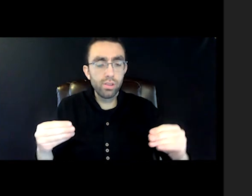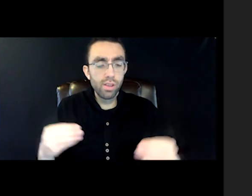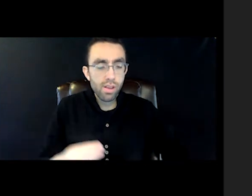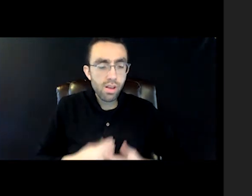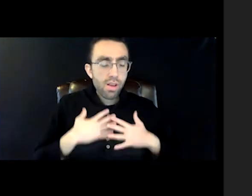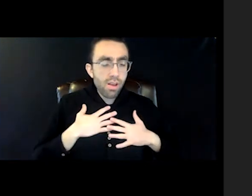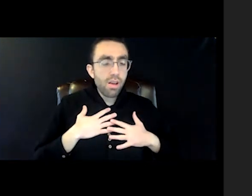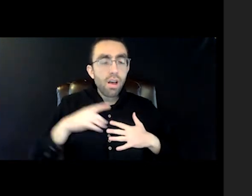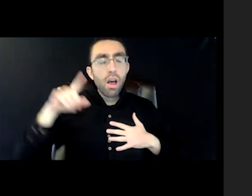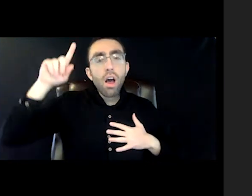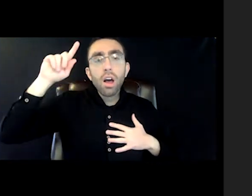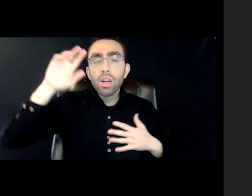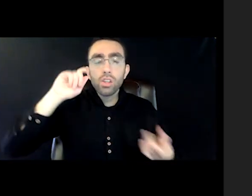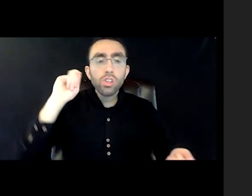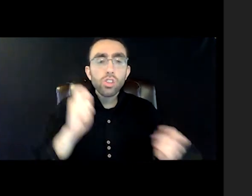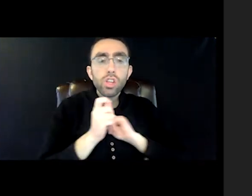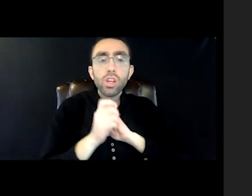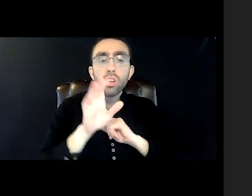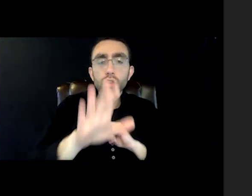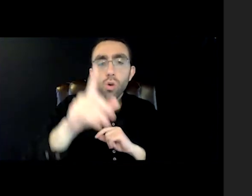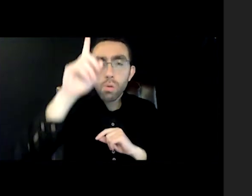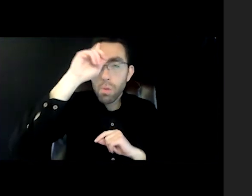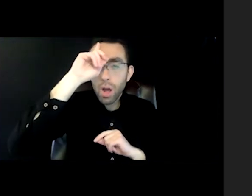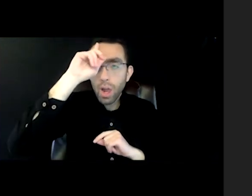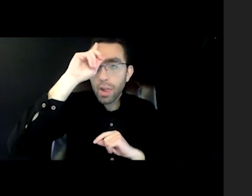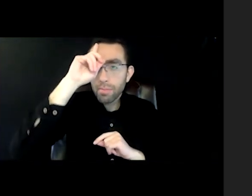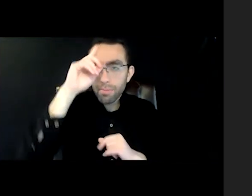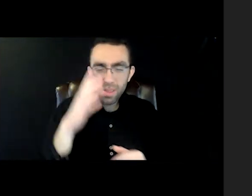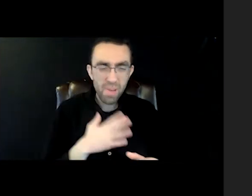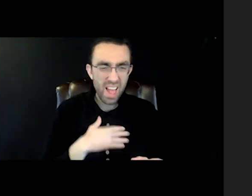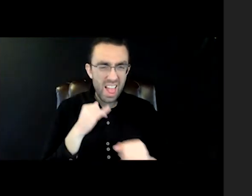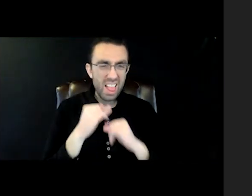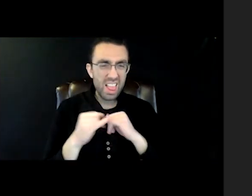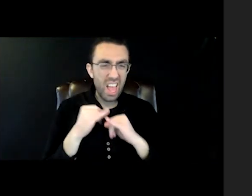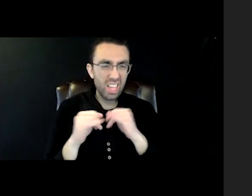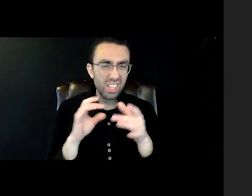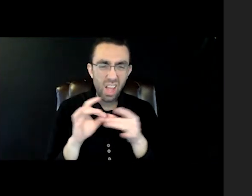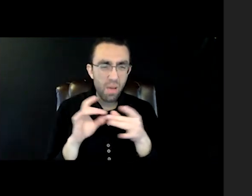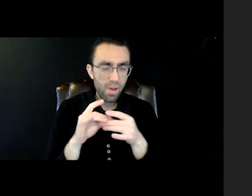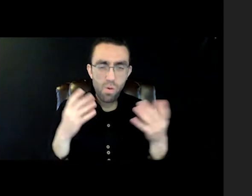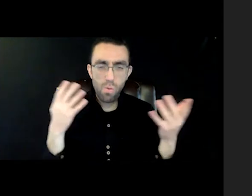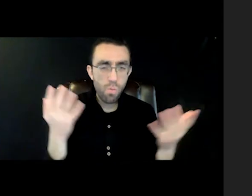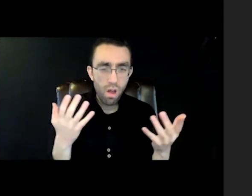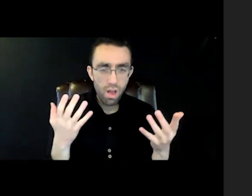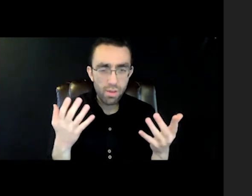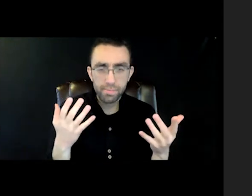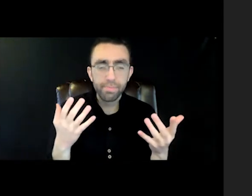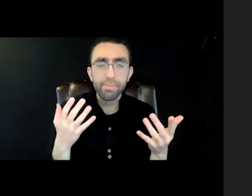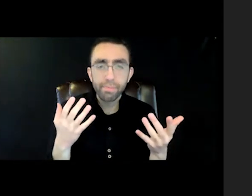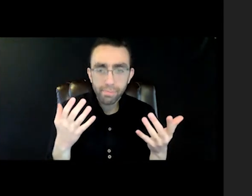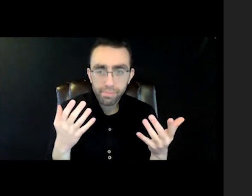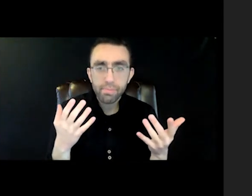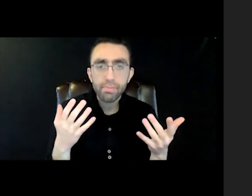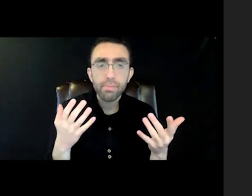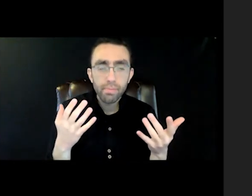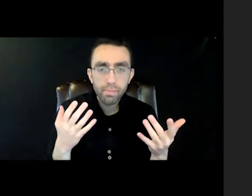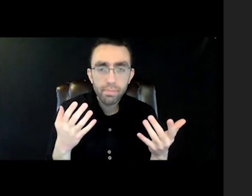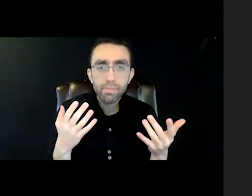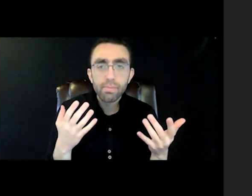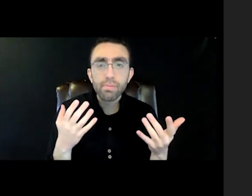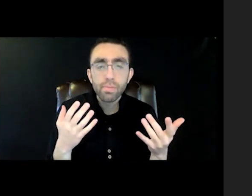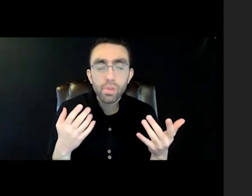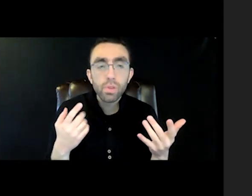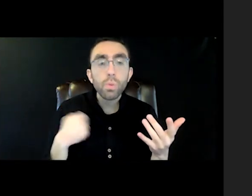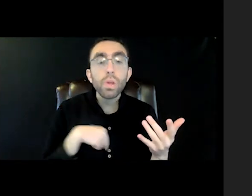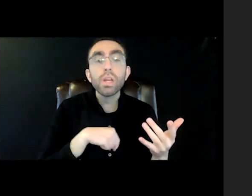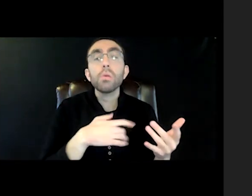And I think, you know, just to leave you guys with this, we host storytelling workshops